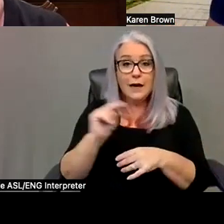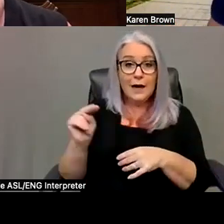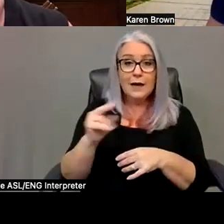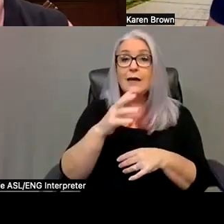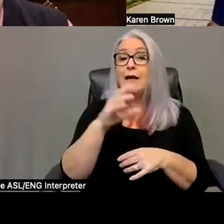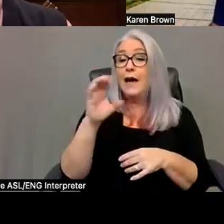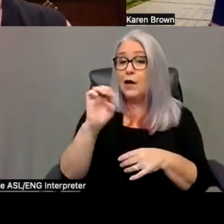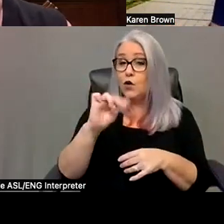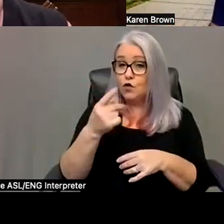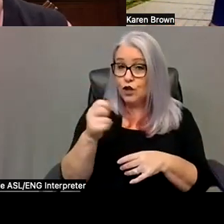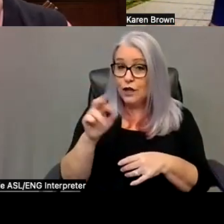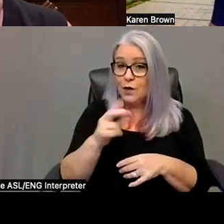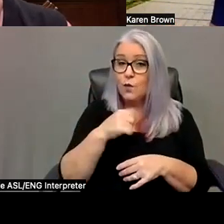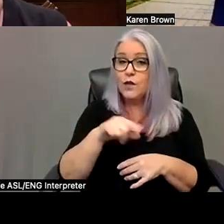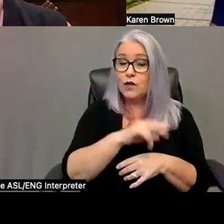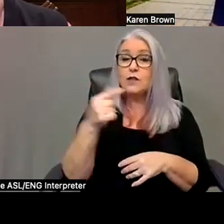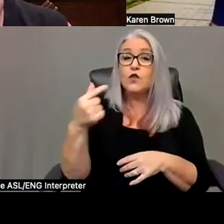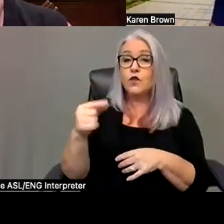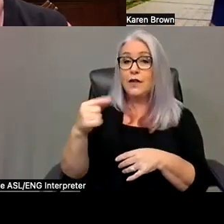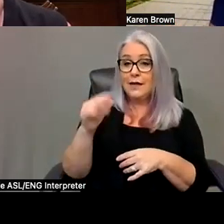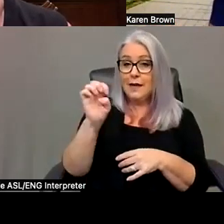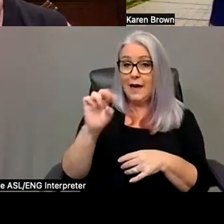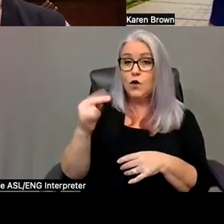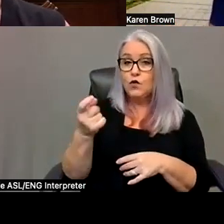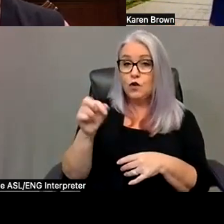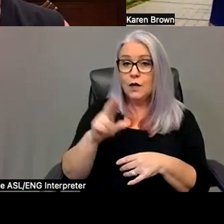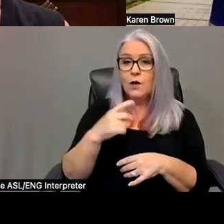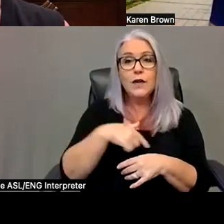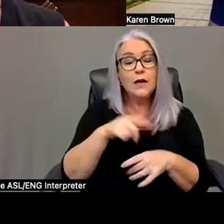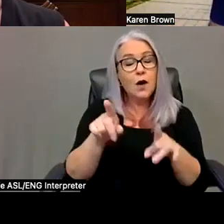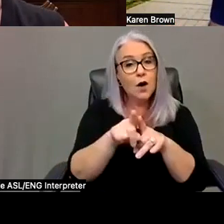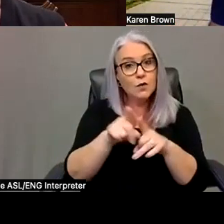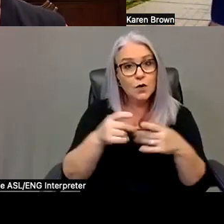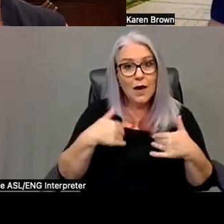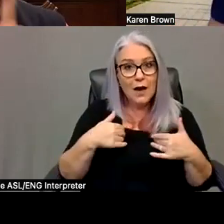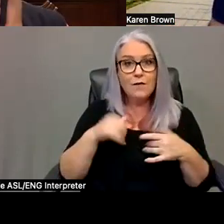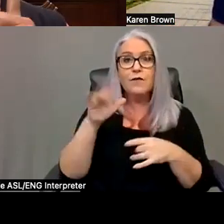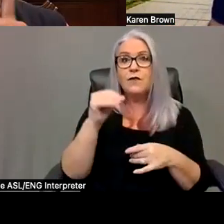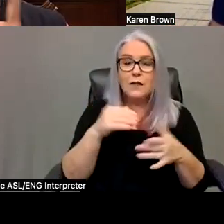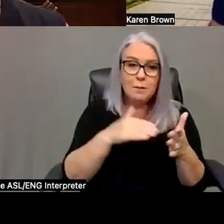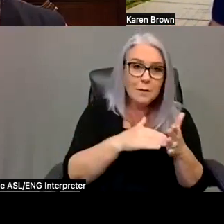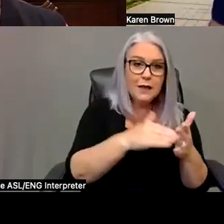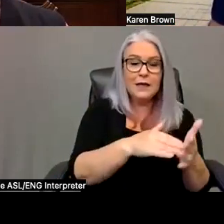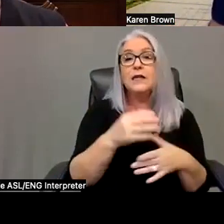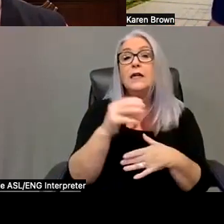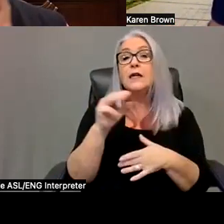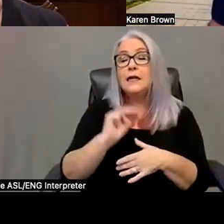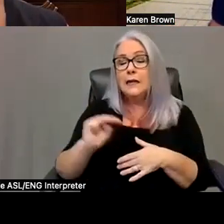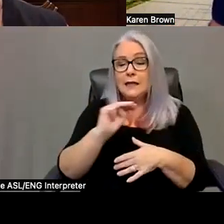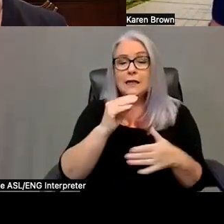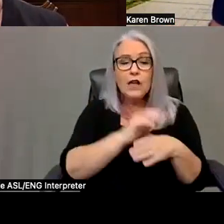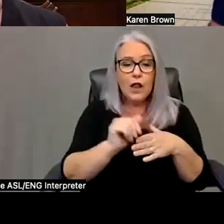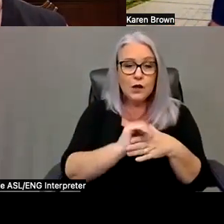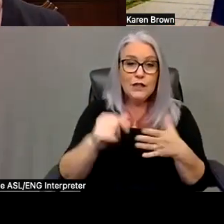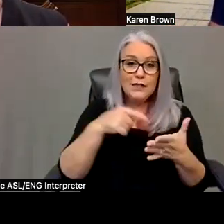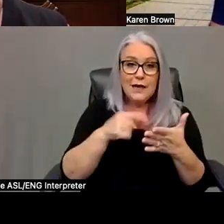energy. Tarrytown also has $58 million in debt. So while taxes might be low, we keep raising the debt. Every year, the